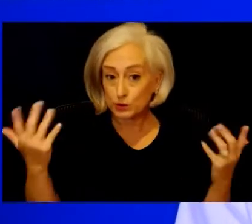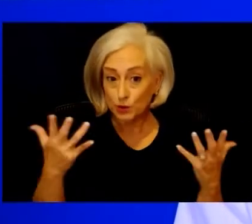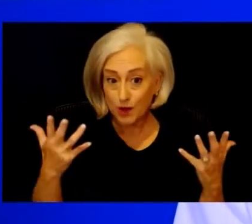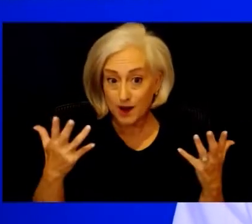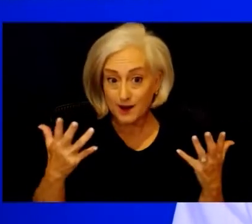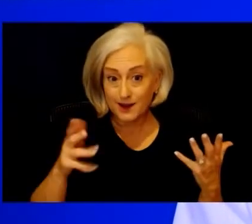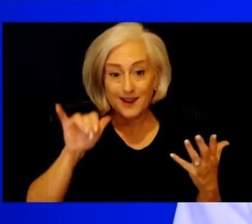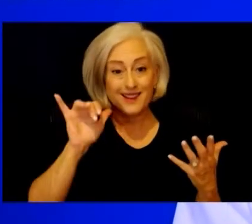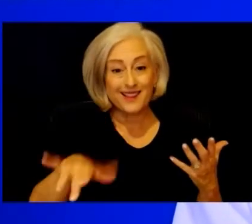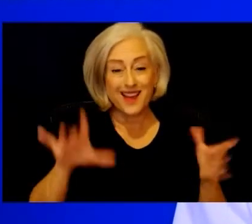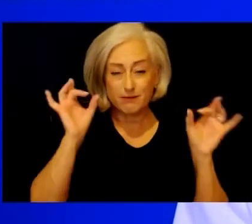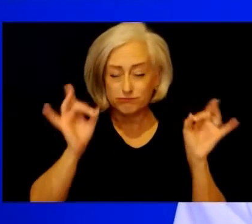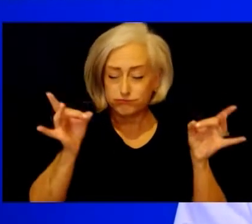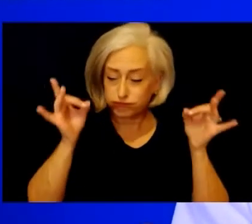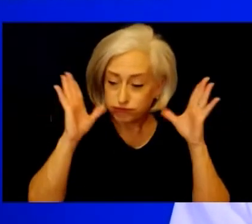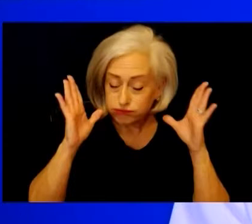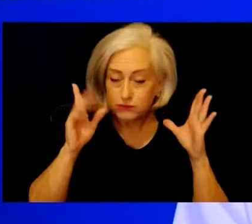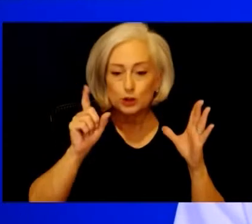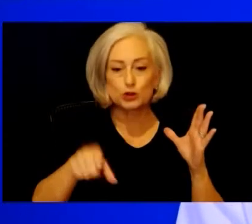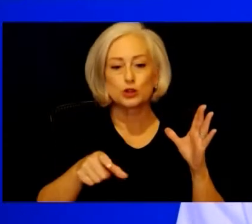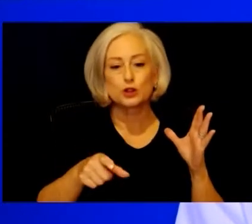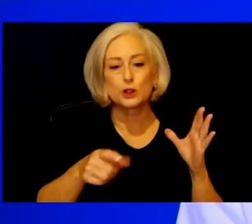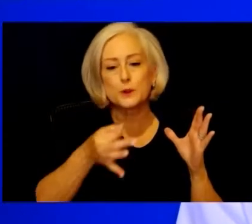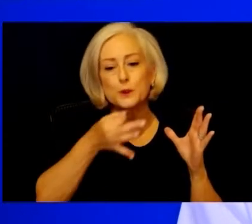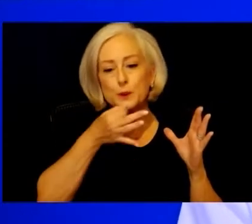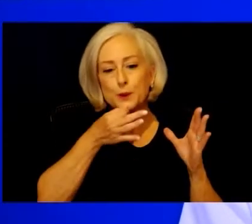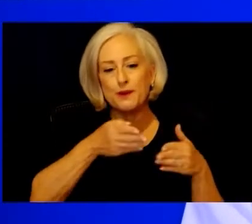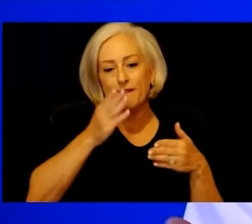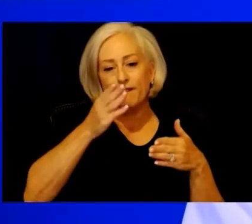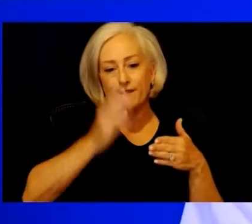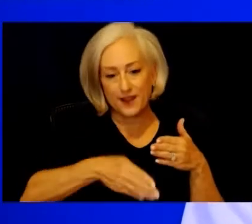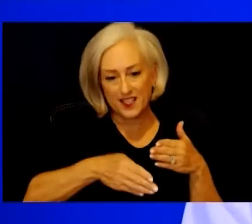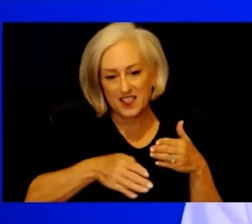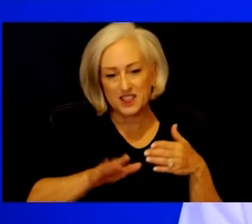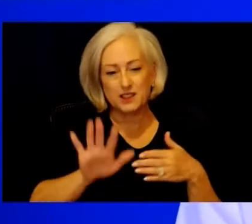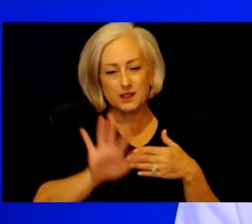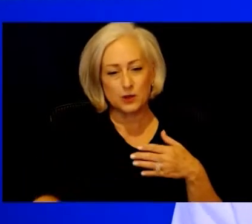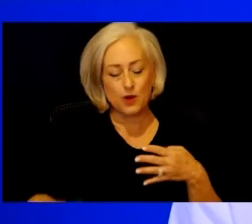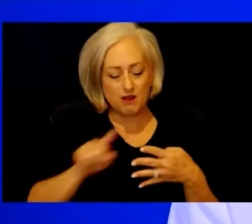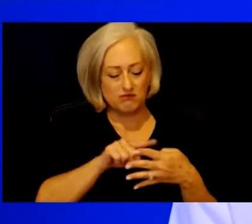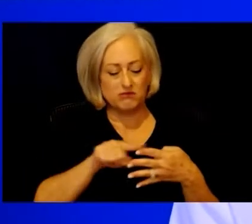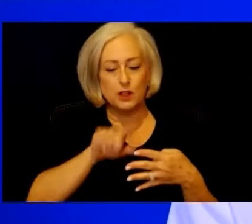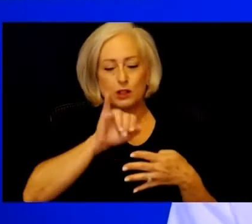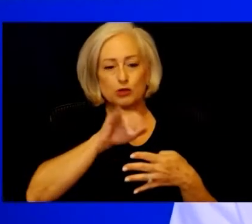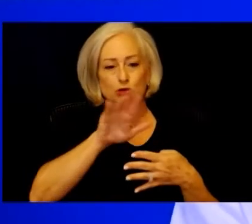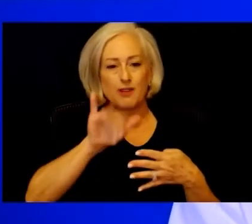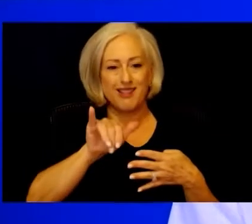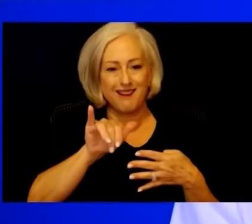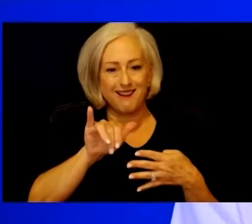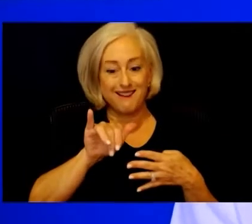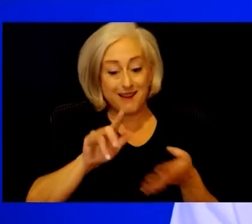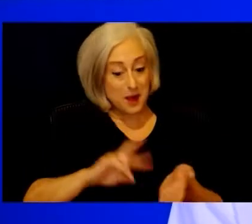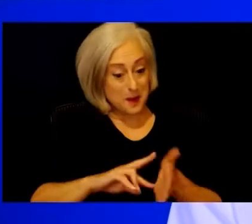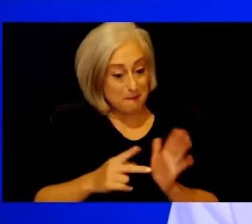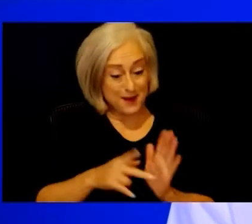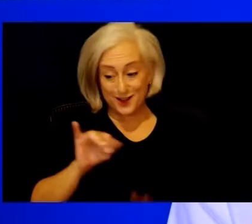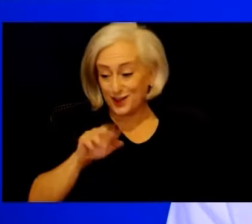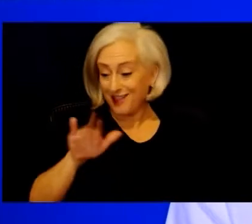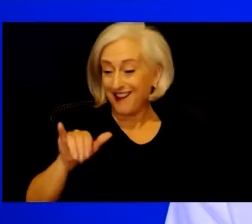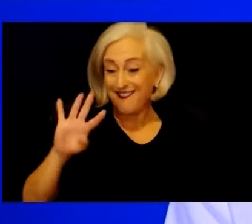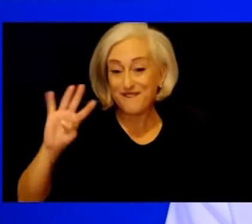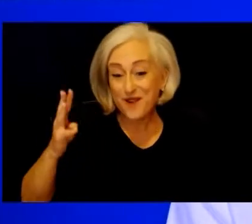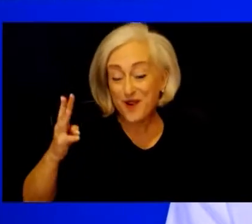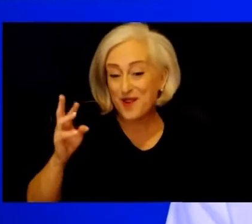soon, and by early July, 4th of July, we'll have something else to celebrate, and that's sort of the end of the